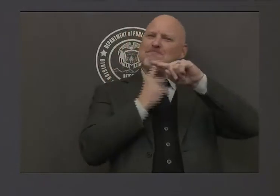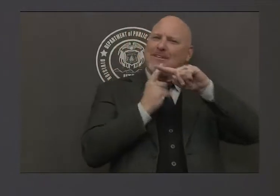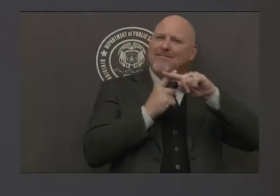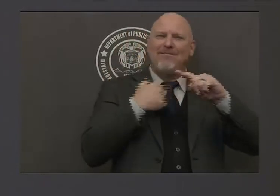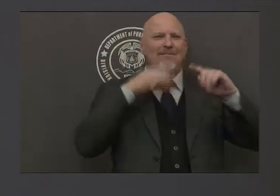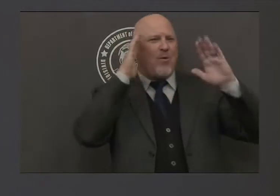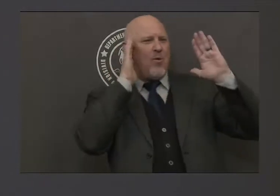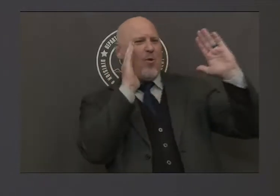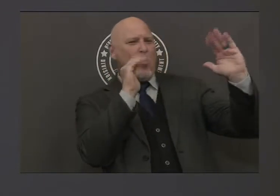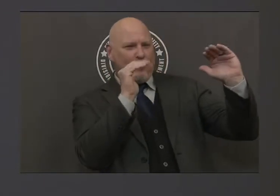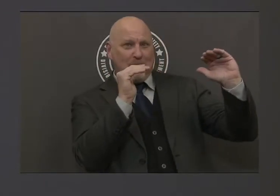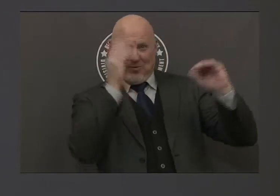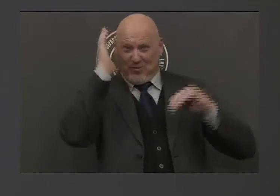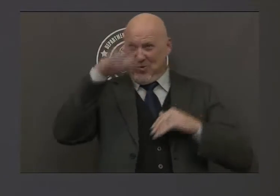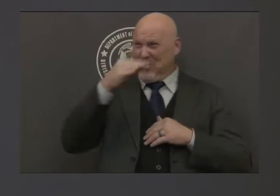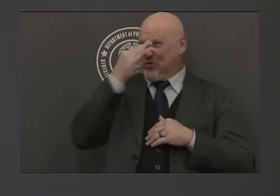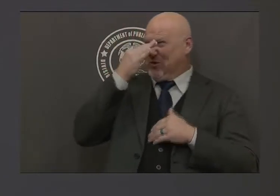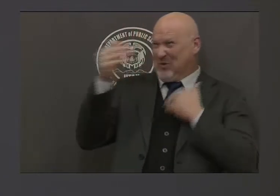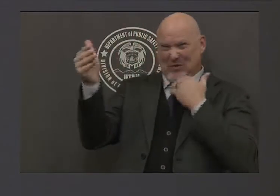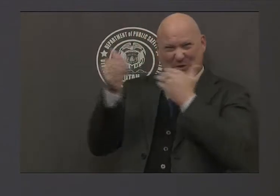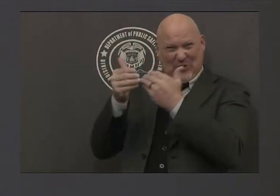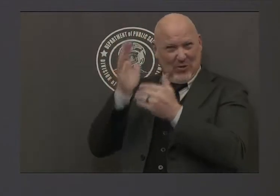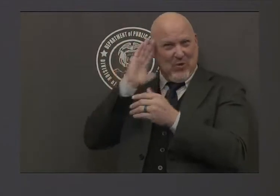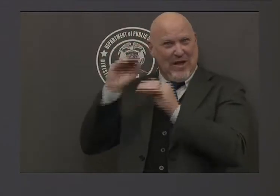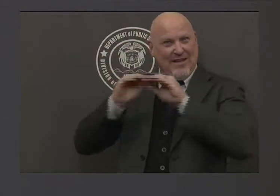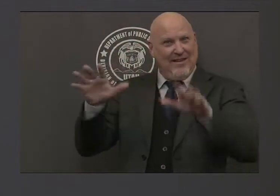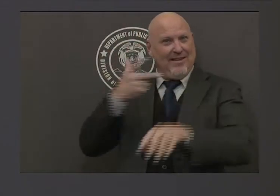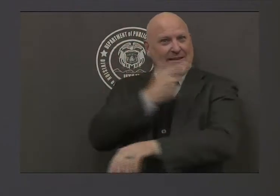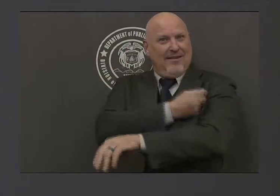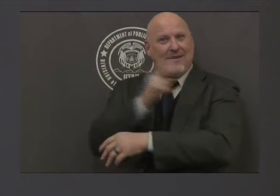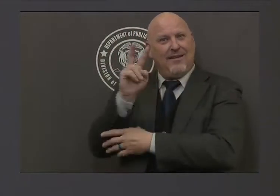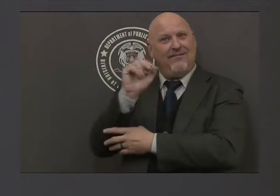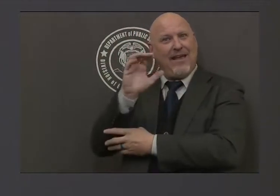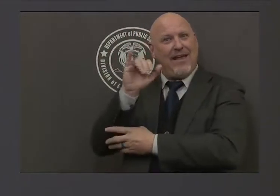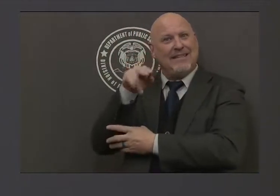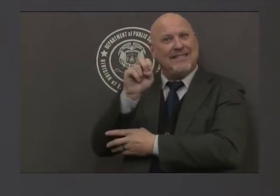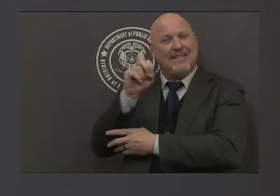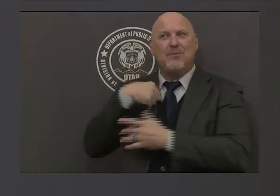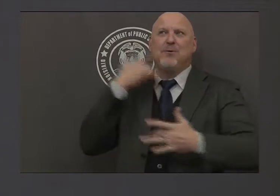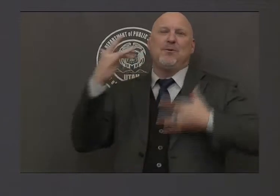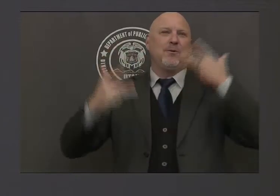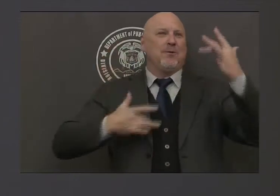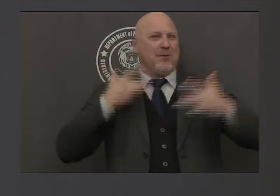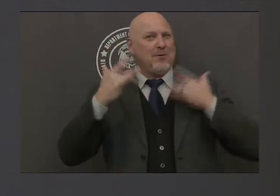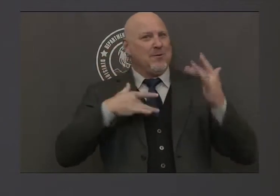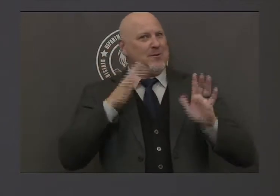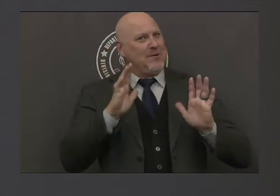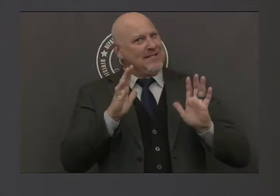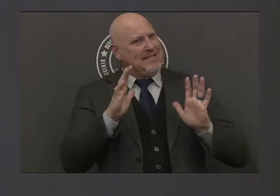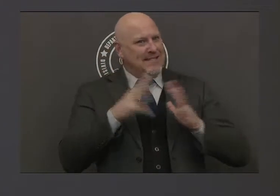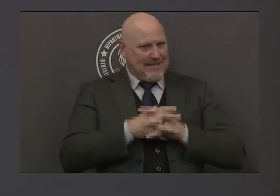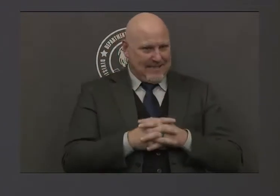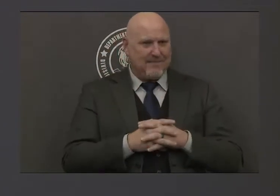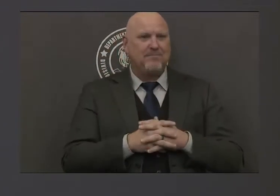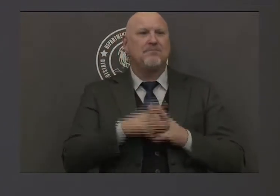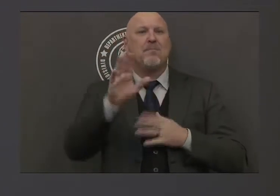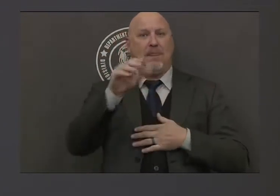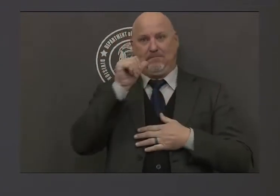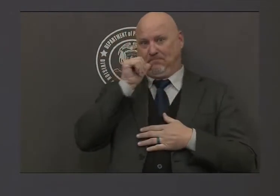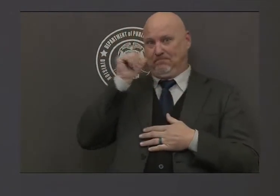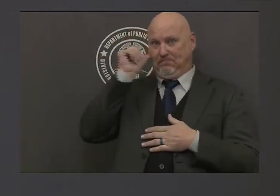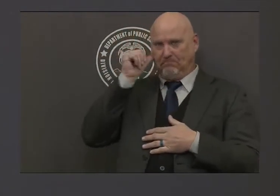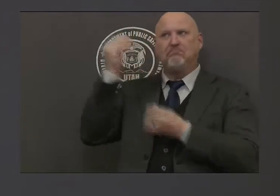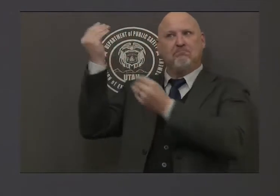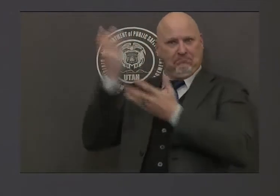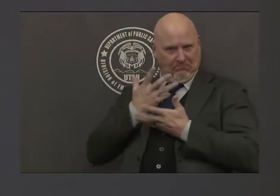Perna yesterday, and he reiterated his commitment to making sure that we are going to receive the vaccines